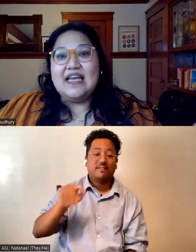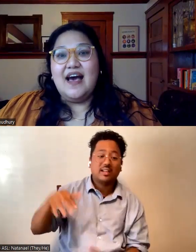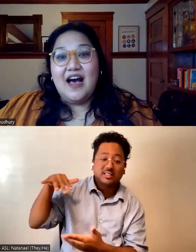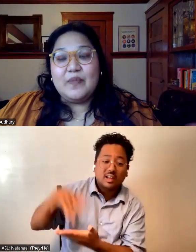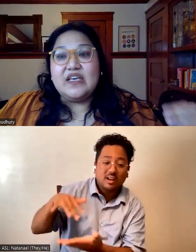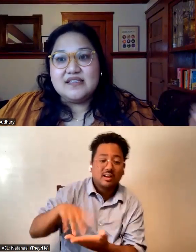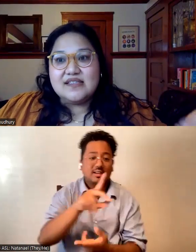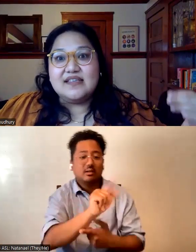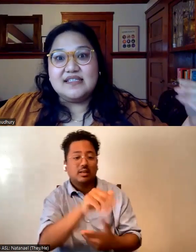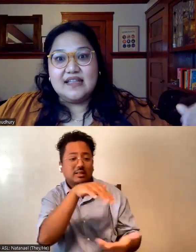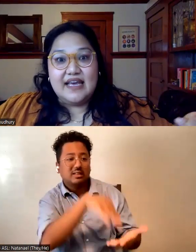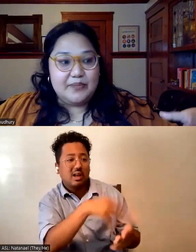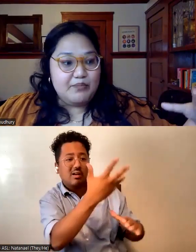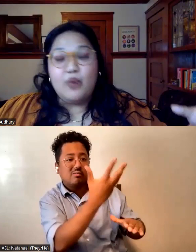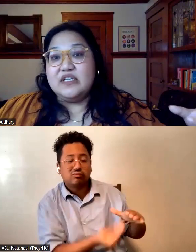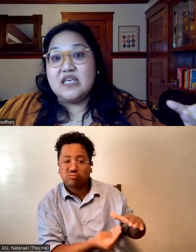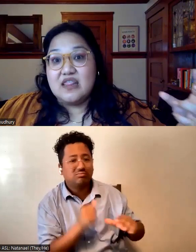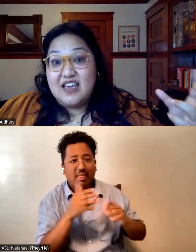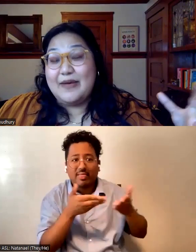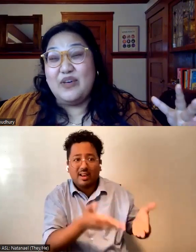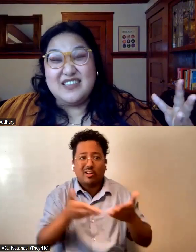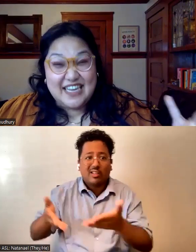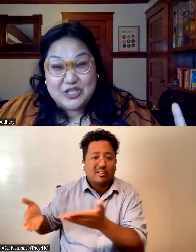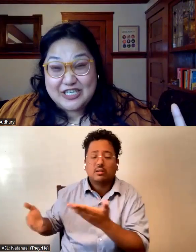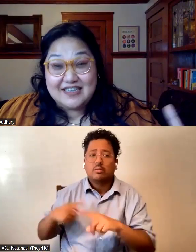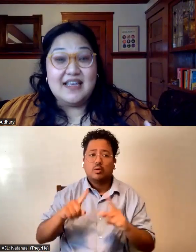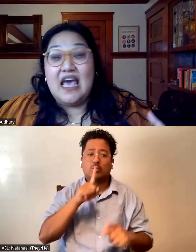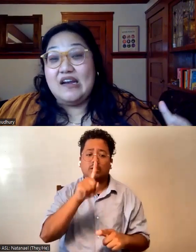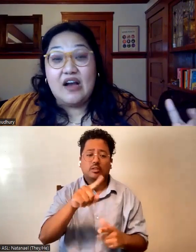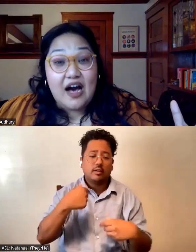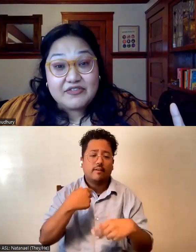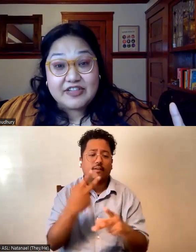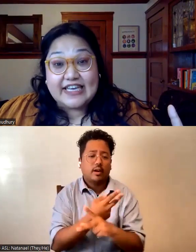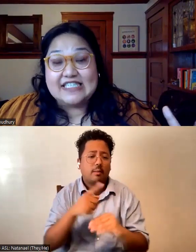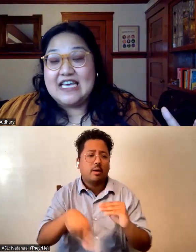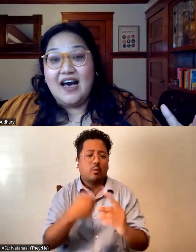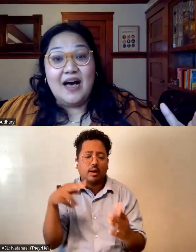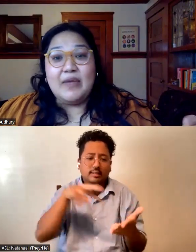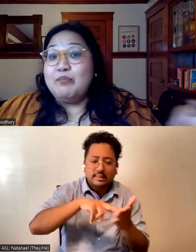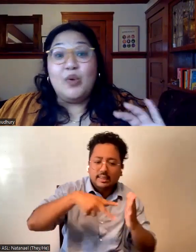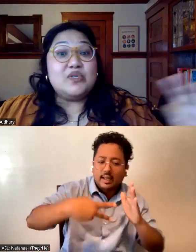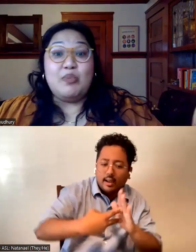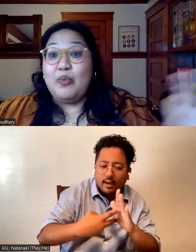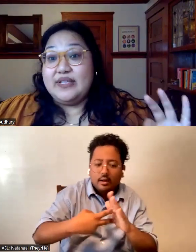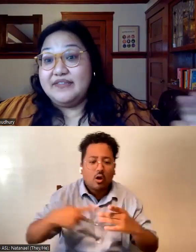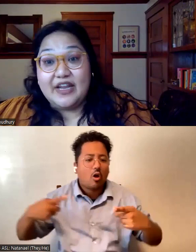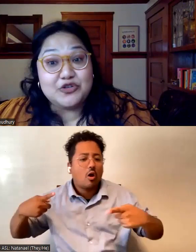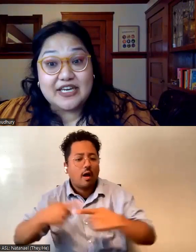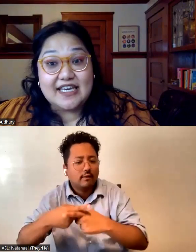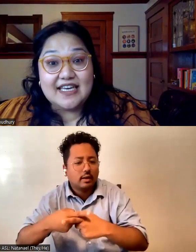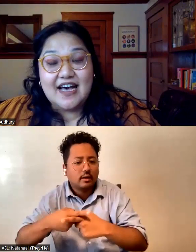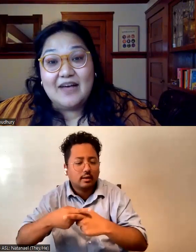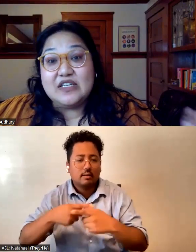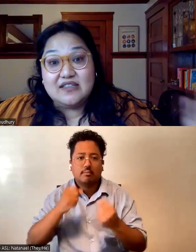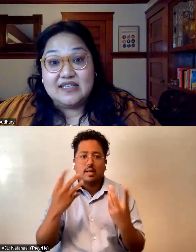right? Is this like moment to think about contention and conflict and multiple points of